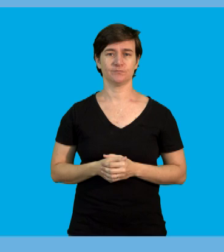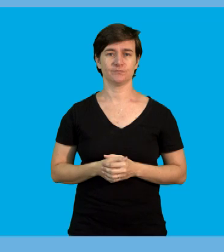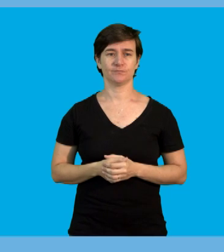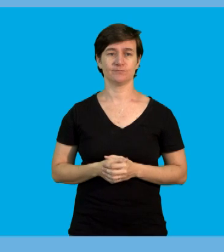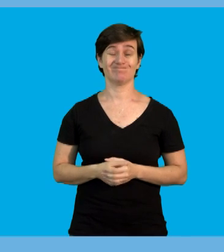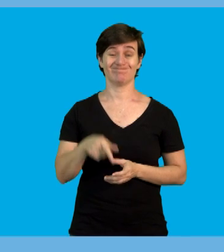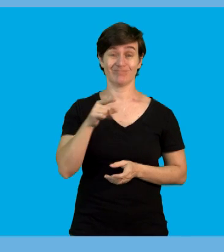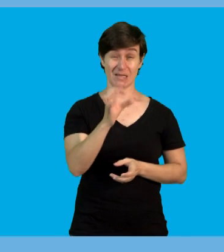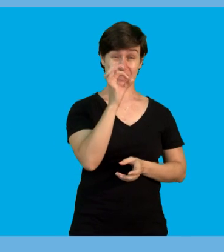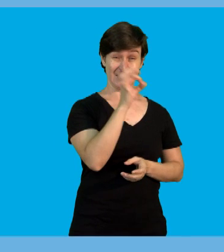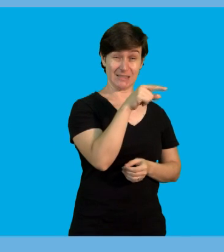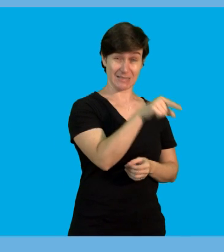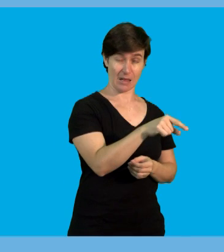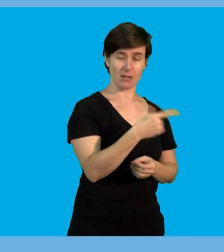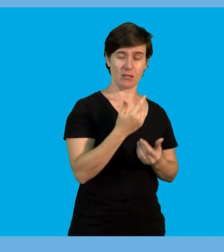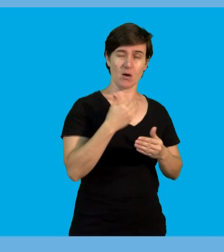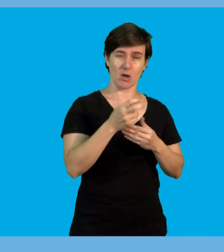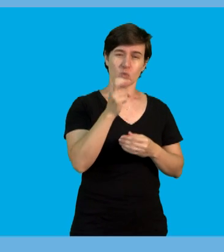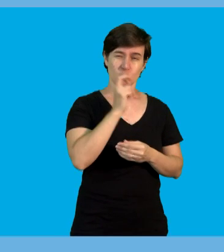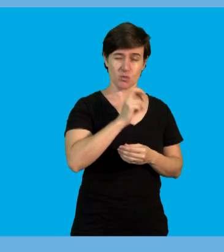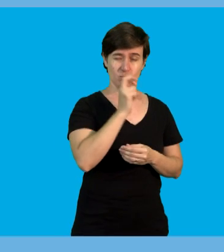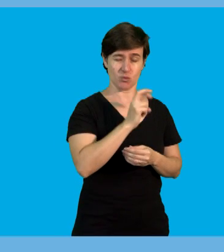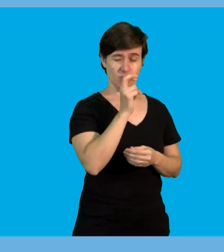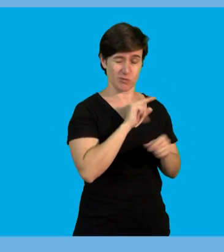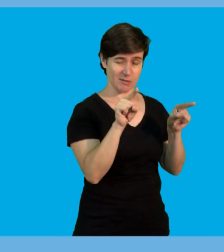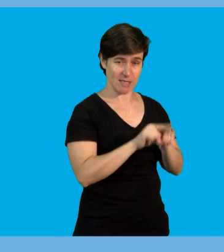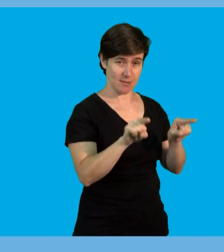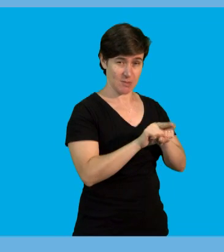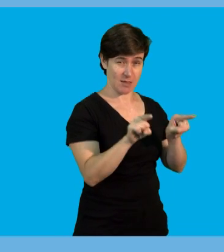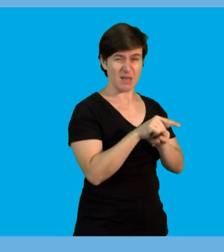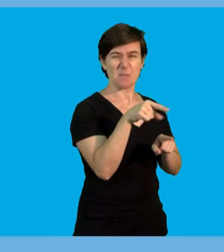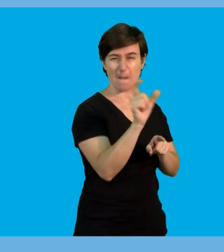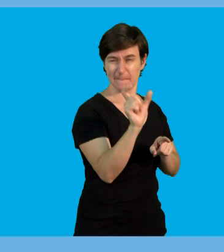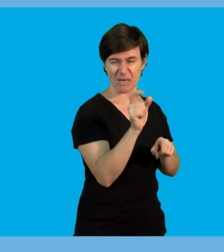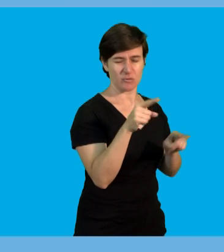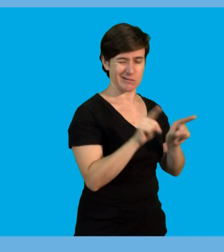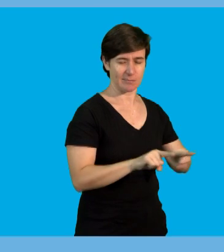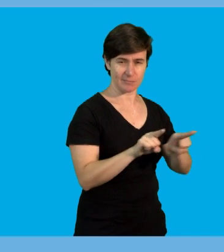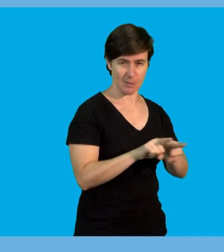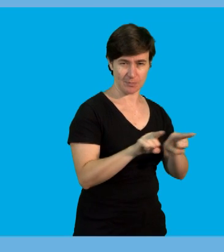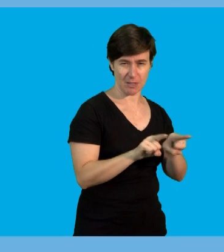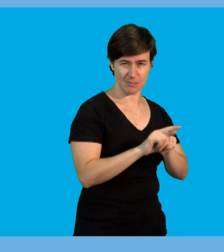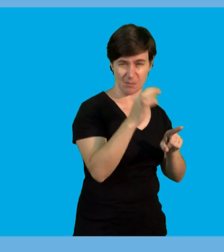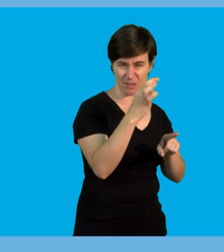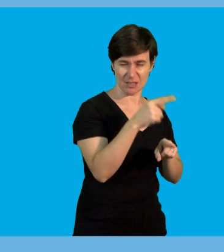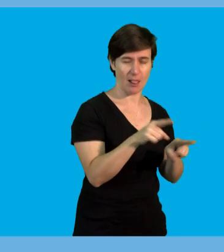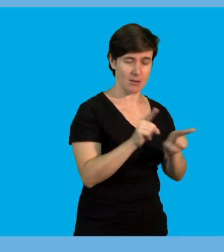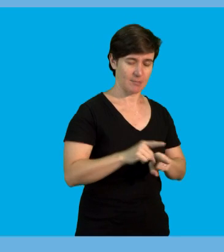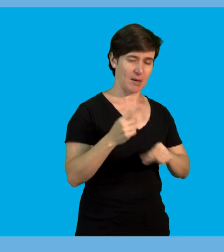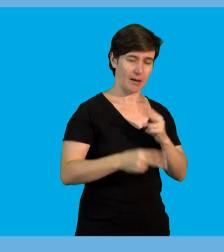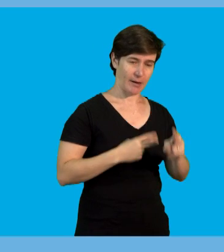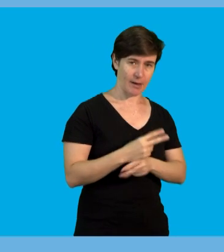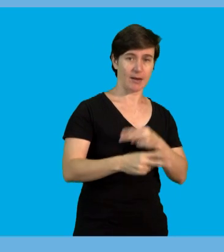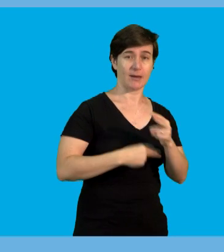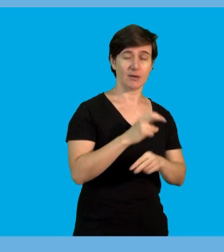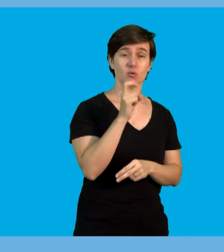now, as the cell continues to be used, so if you keep on using the very same battery or keep on using the very same cells over